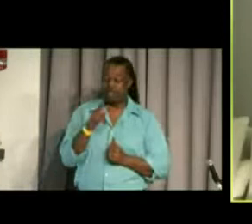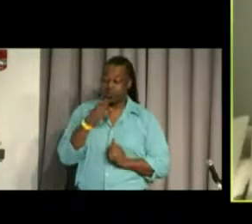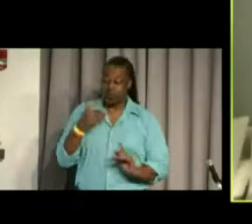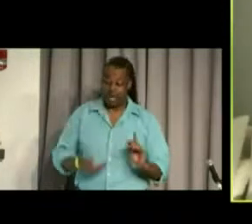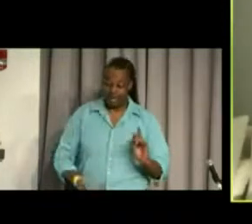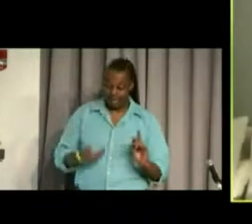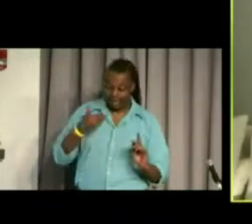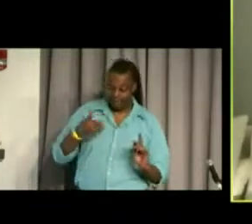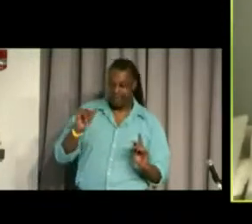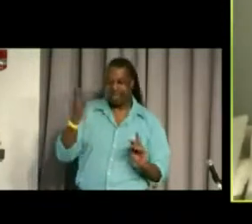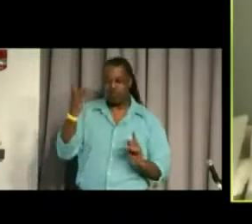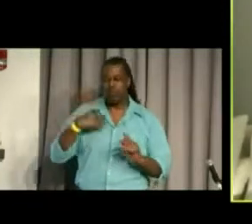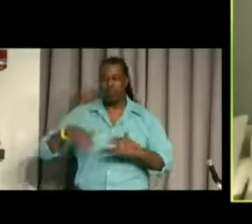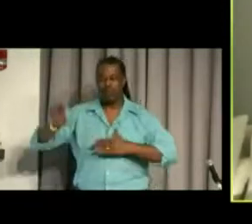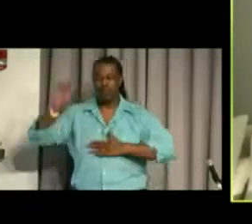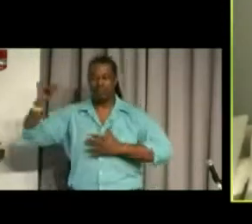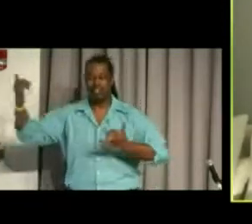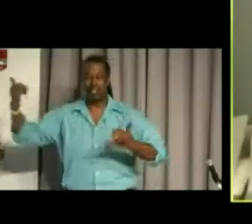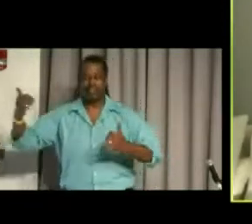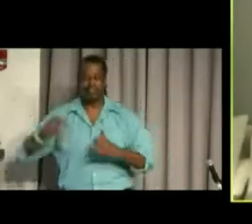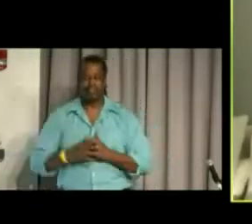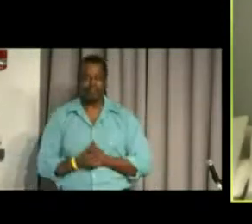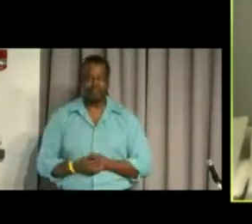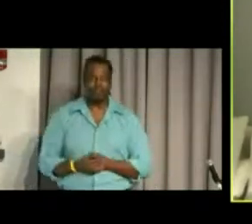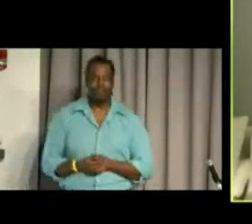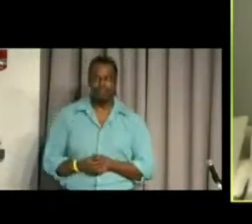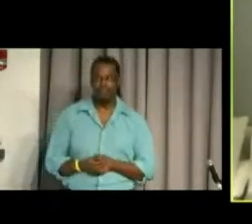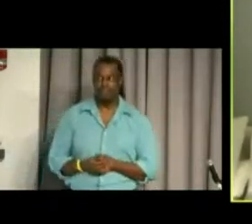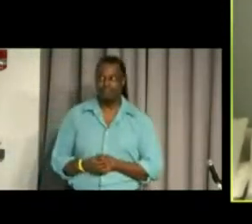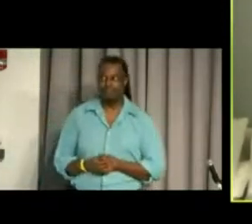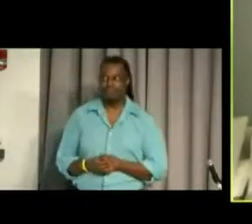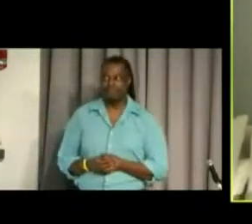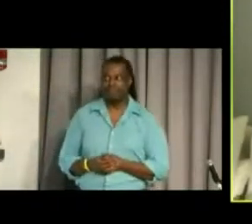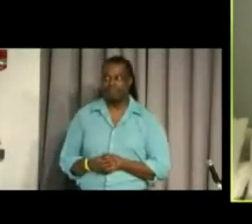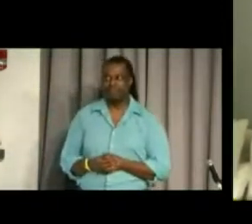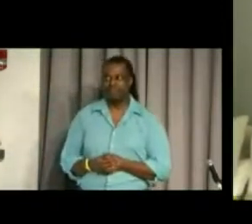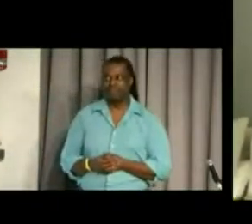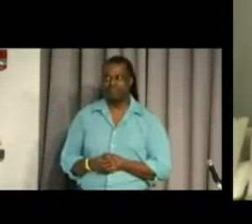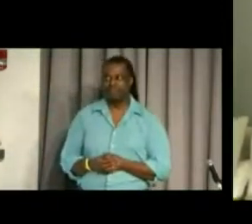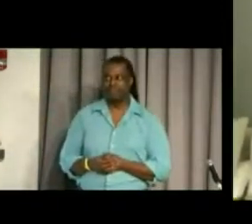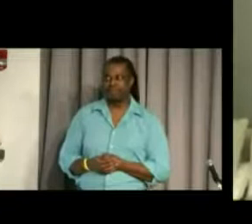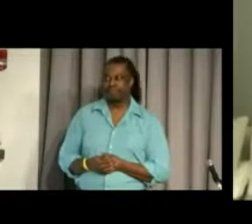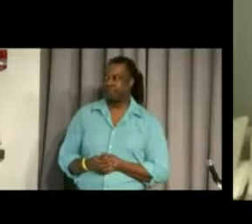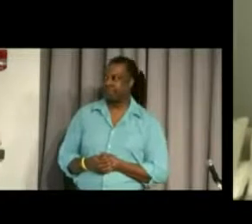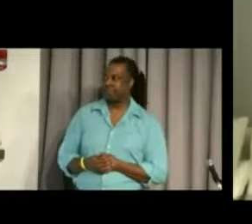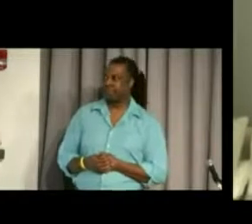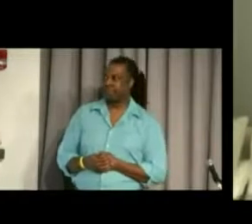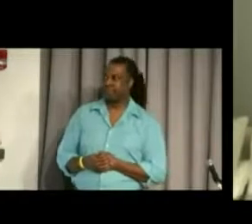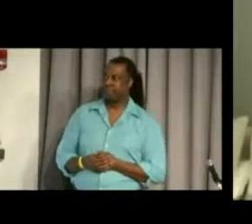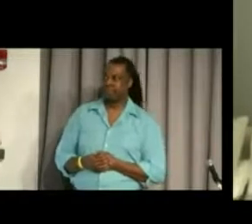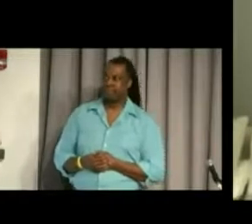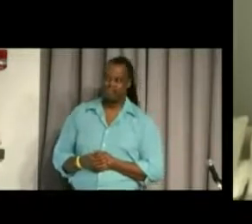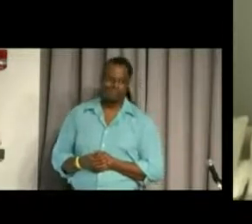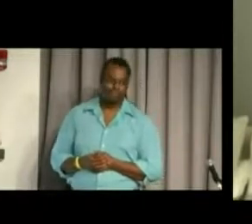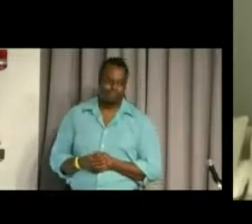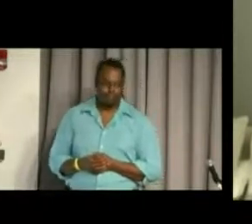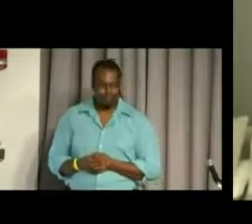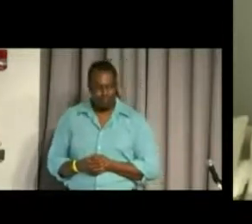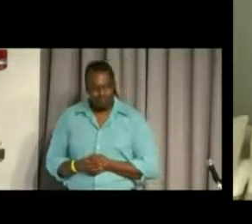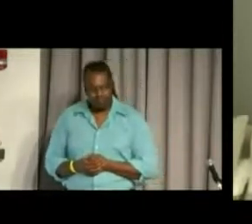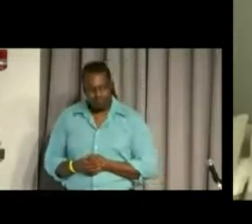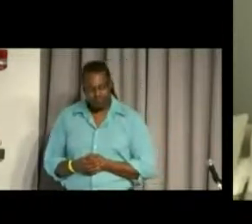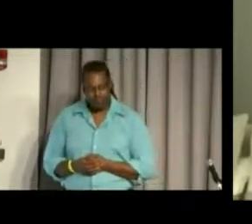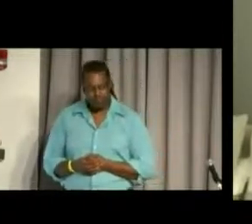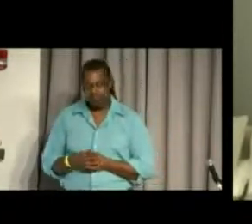am qualified to testify today. Thank you. Thank you. Can you tell me about